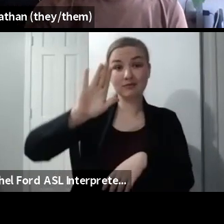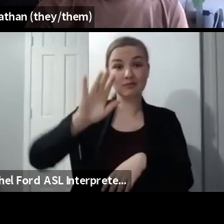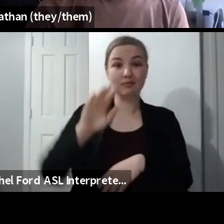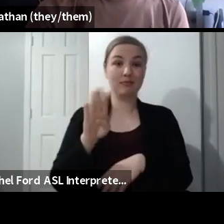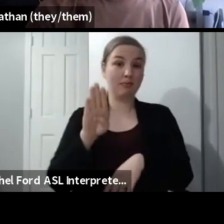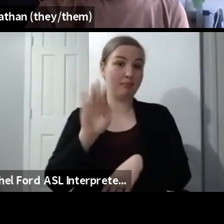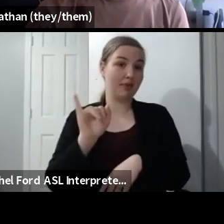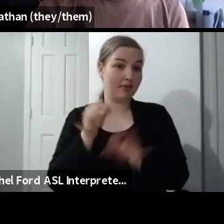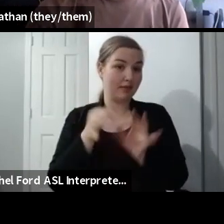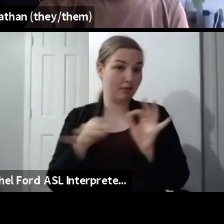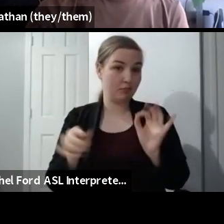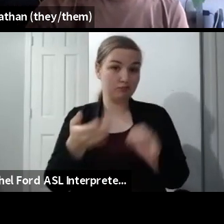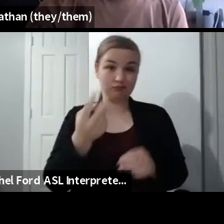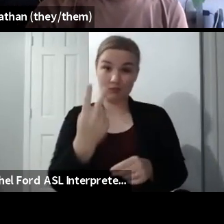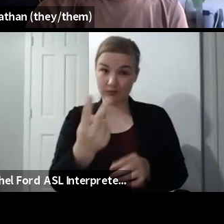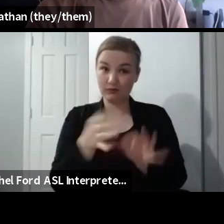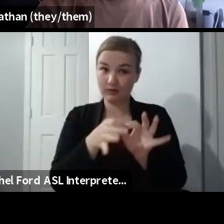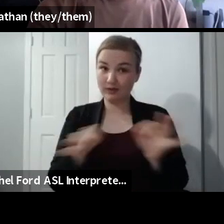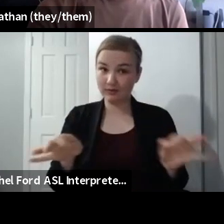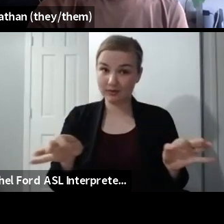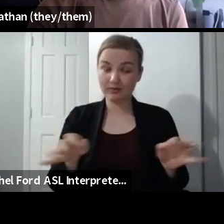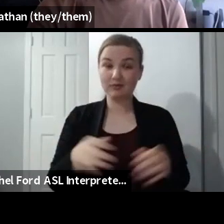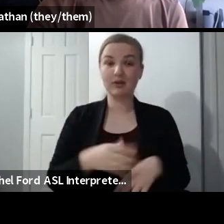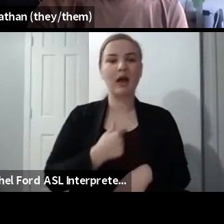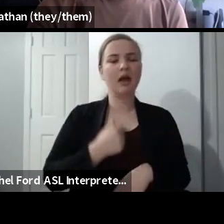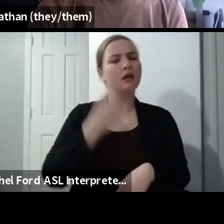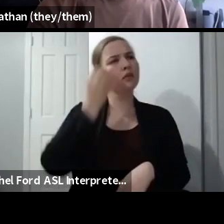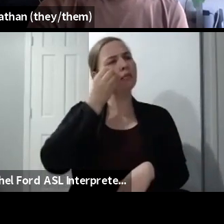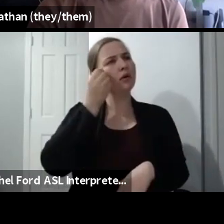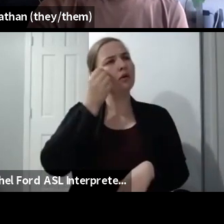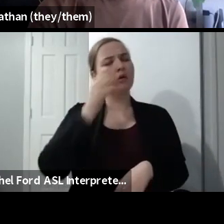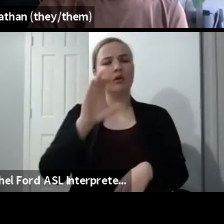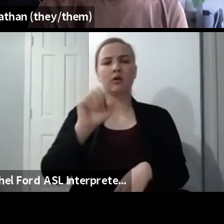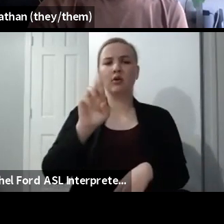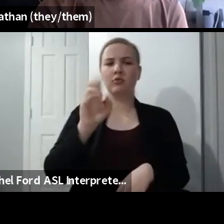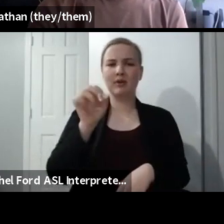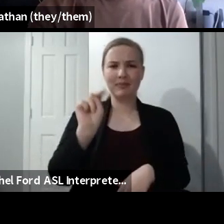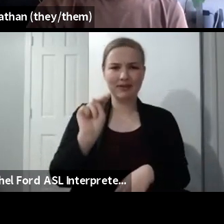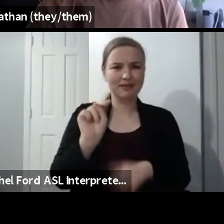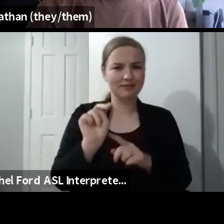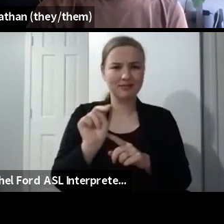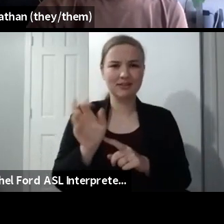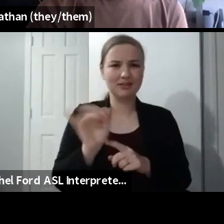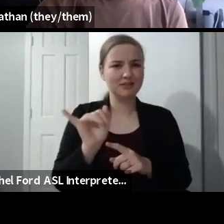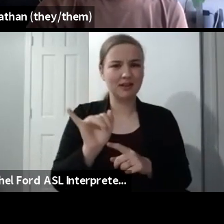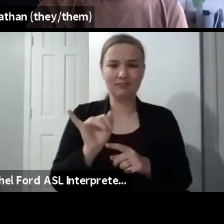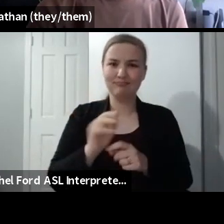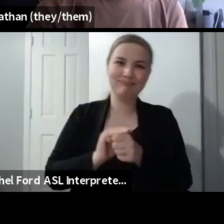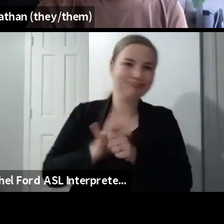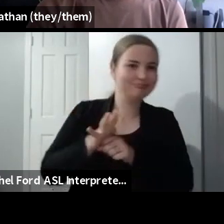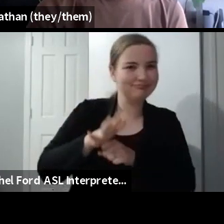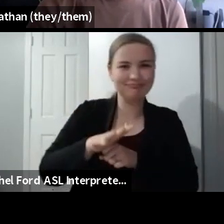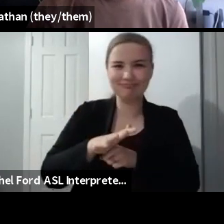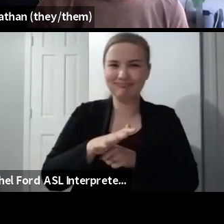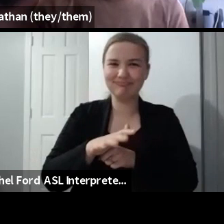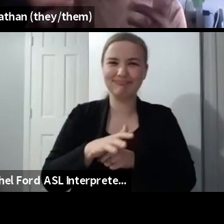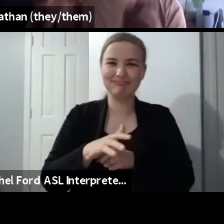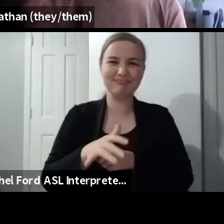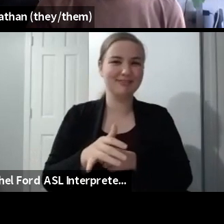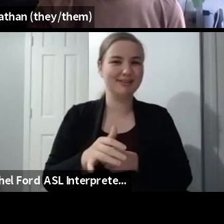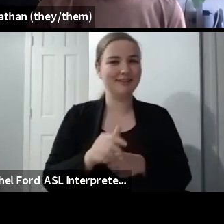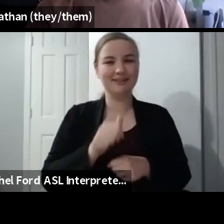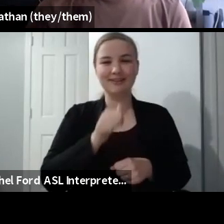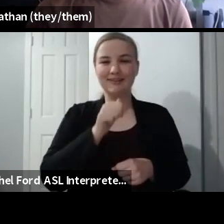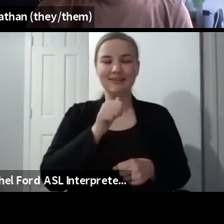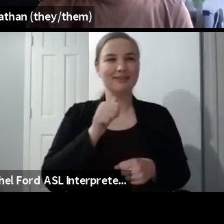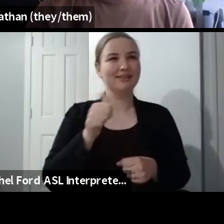And at least when I think about Caribbeanness as a topic, I think about it like just being a place of excess, like, and, you know, like not being able to catch